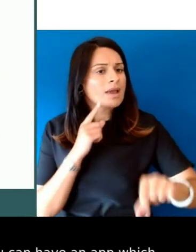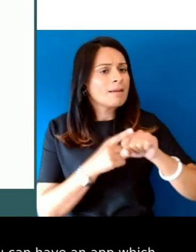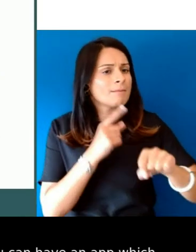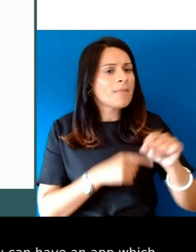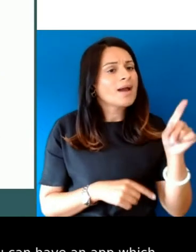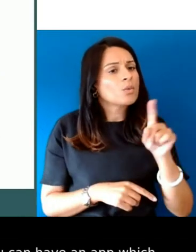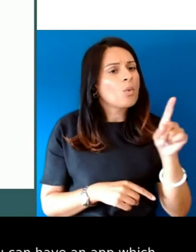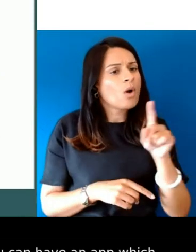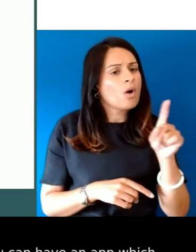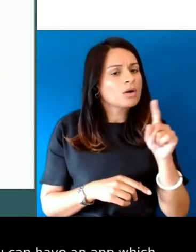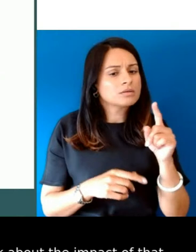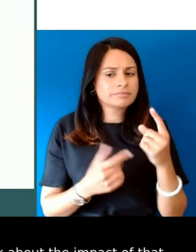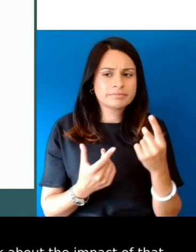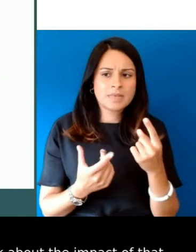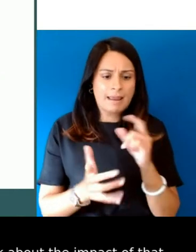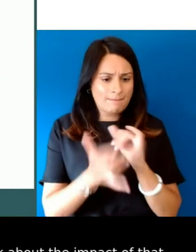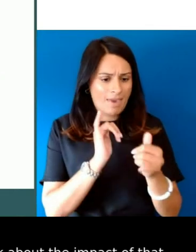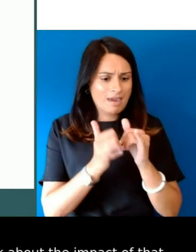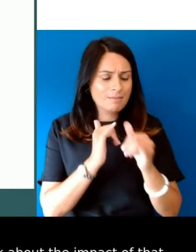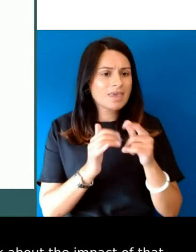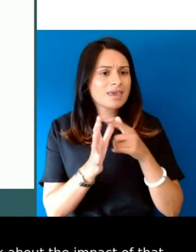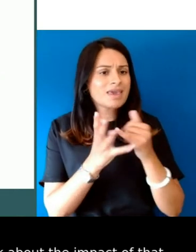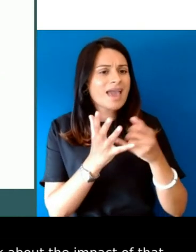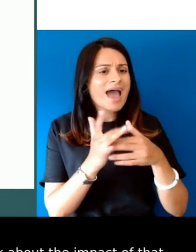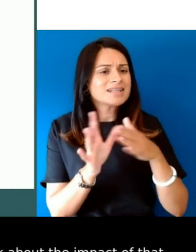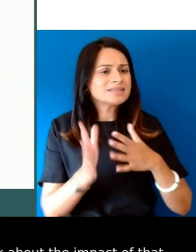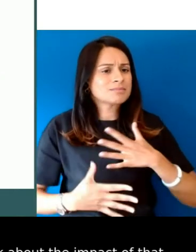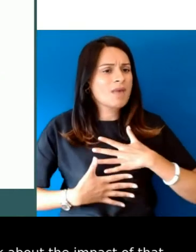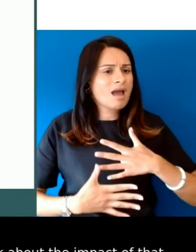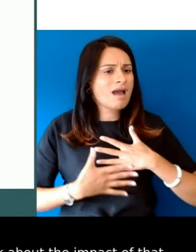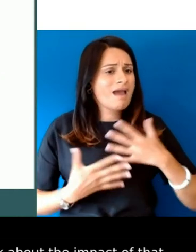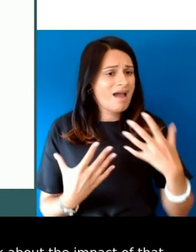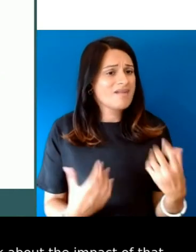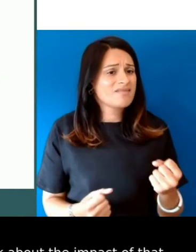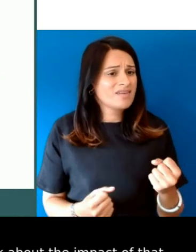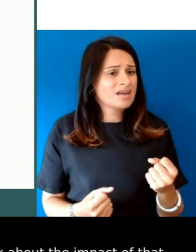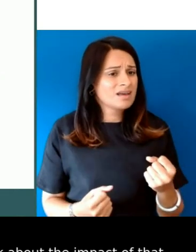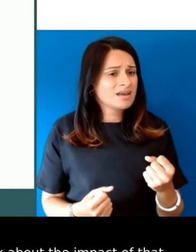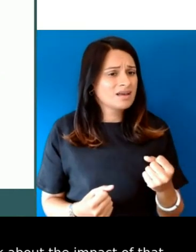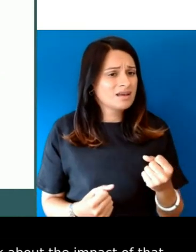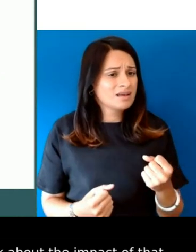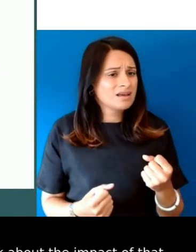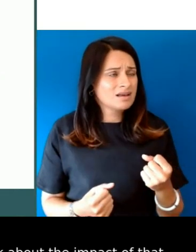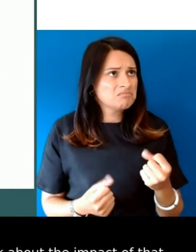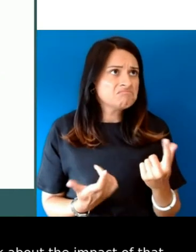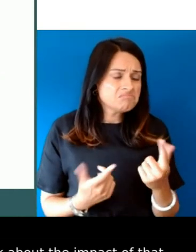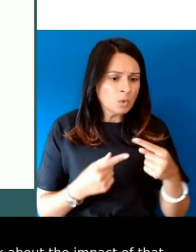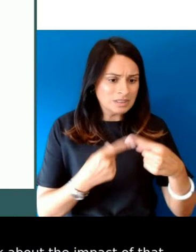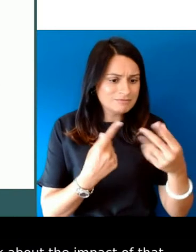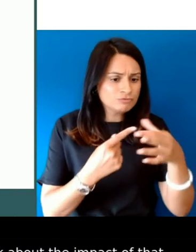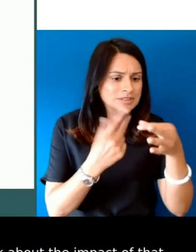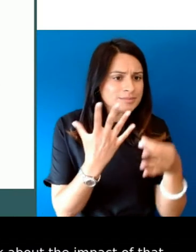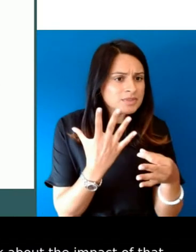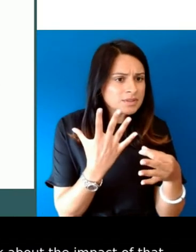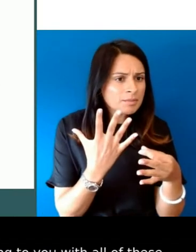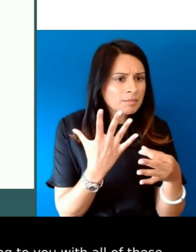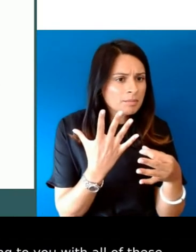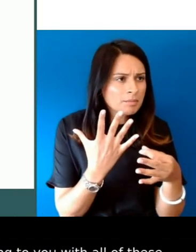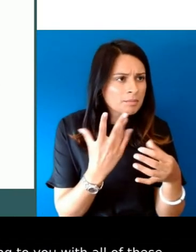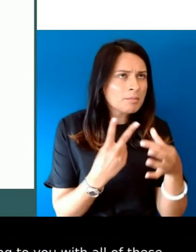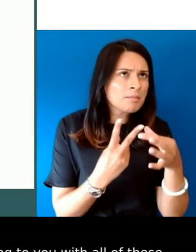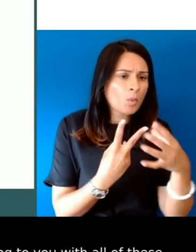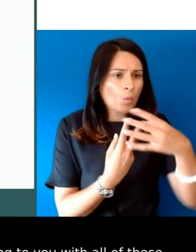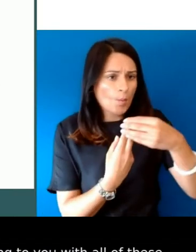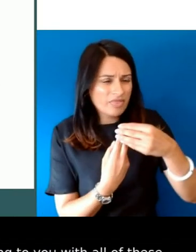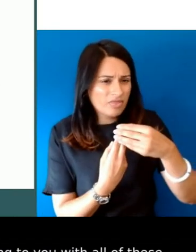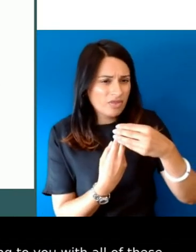on somebody's asthma so if they've got asthma and they're coming to you with all these other um symptoms then we need to think about what's